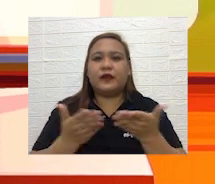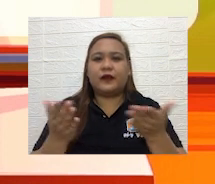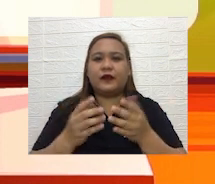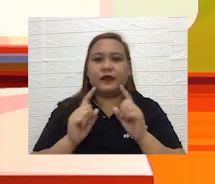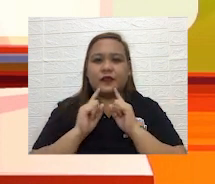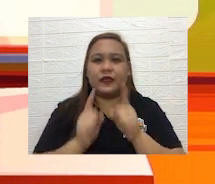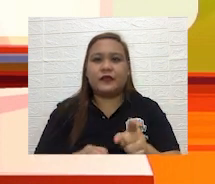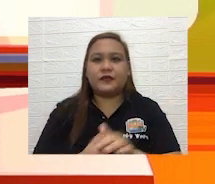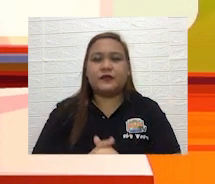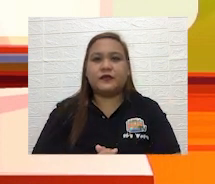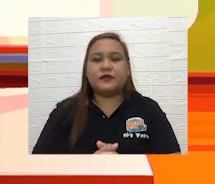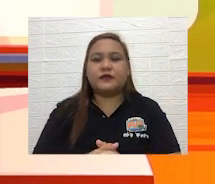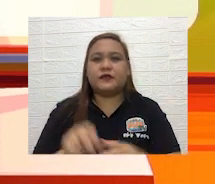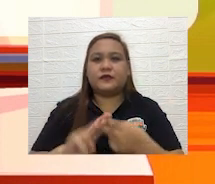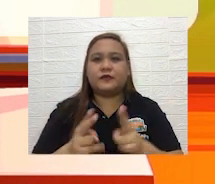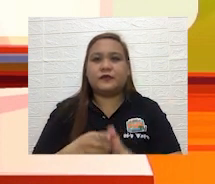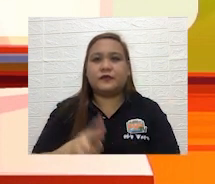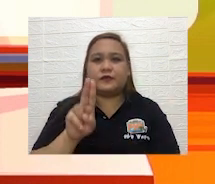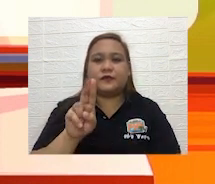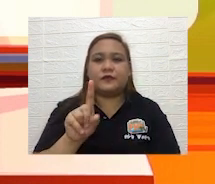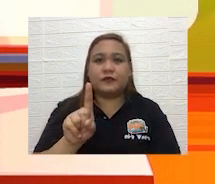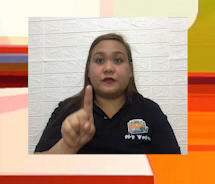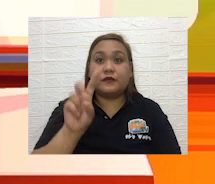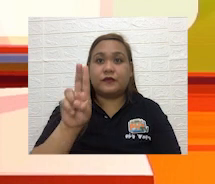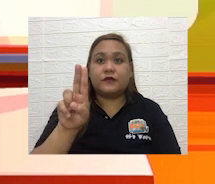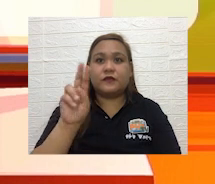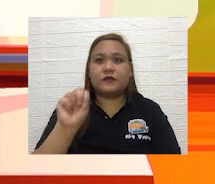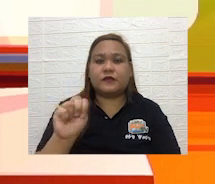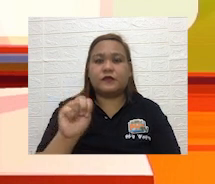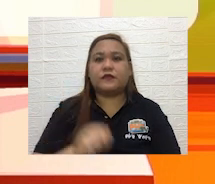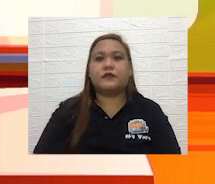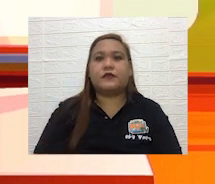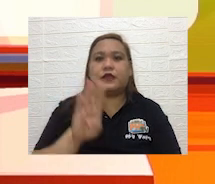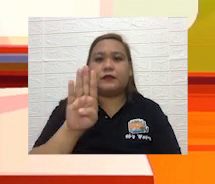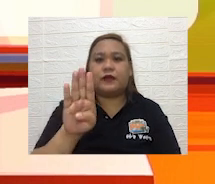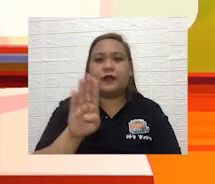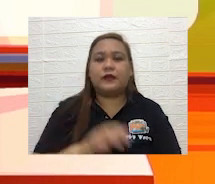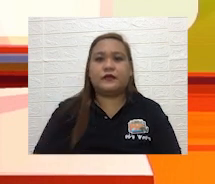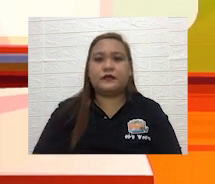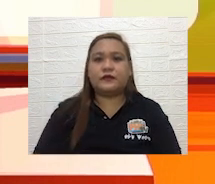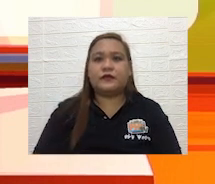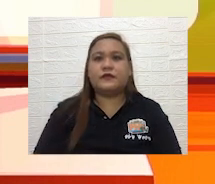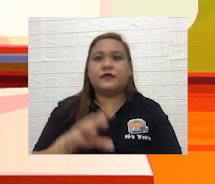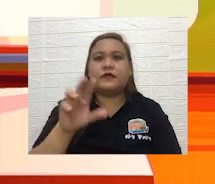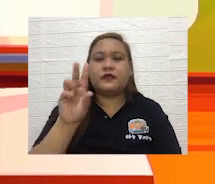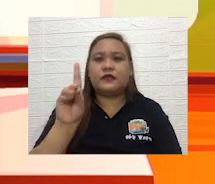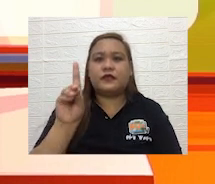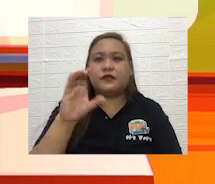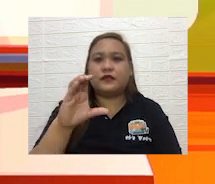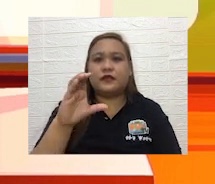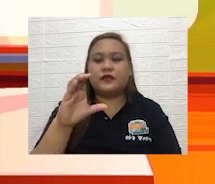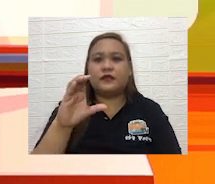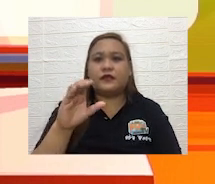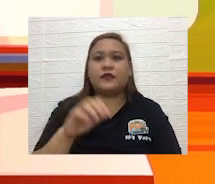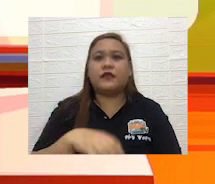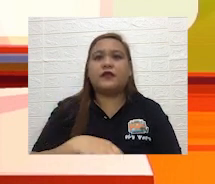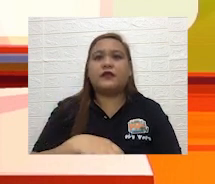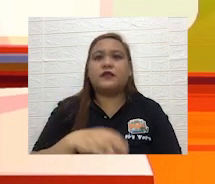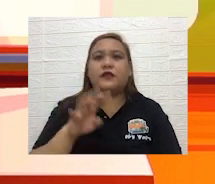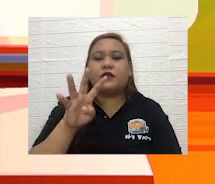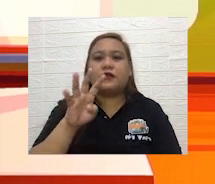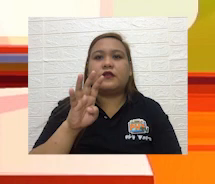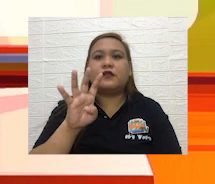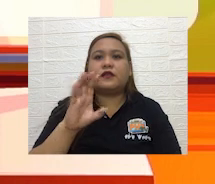Here are the answers. Number 1, UN. 2, B. 3, DC.